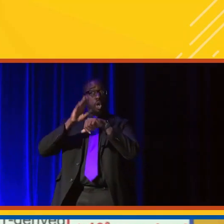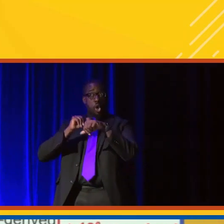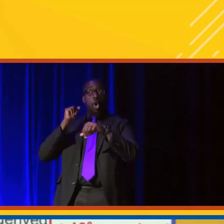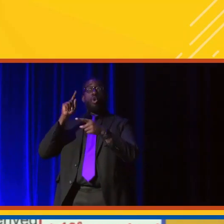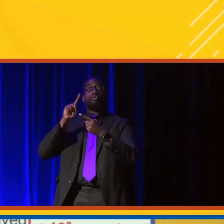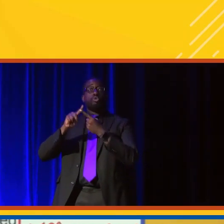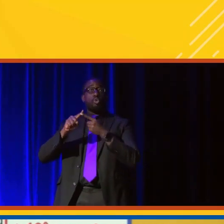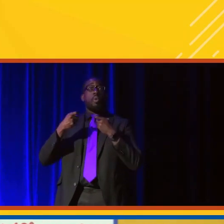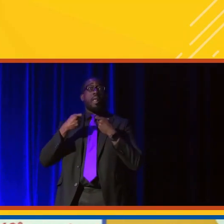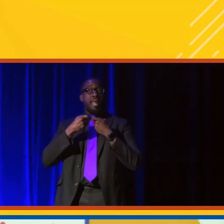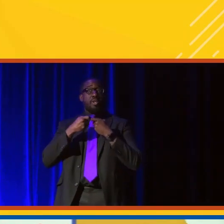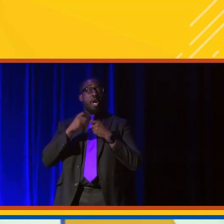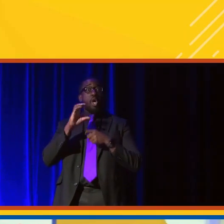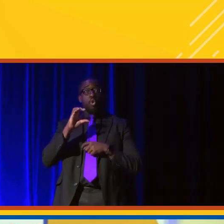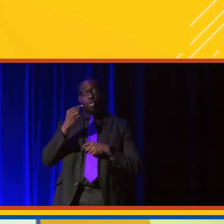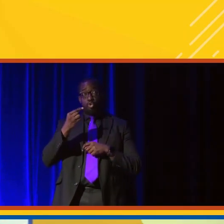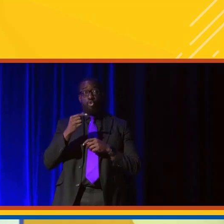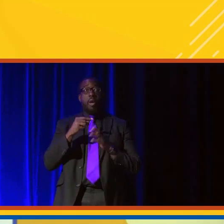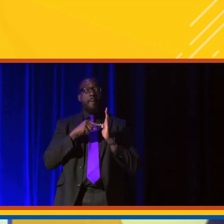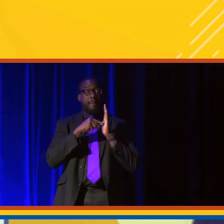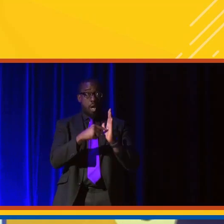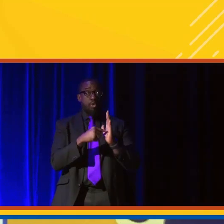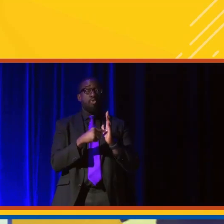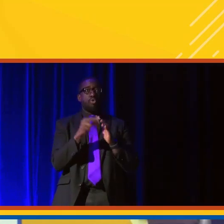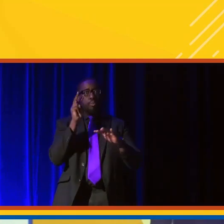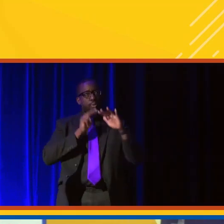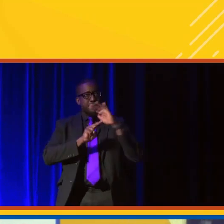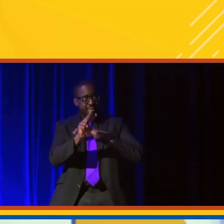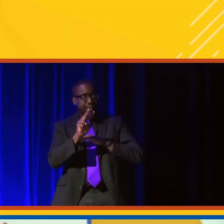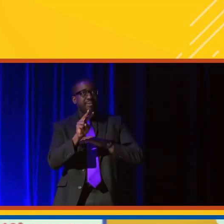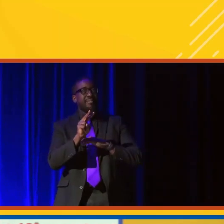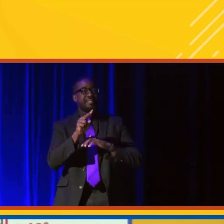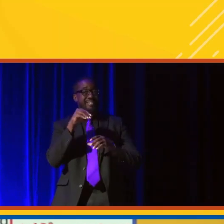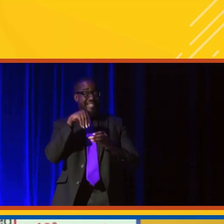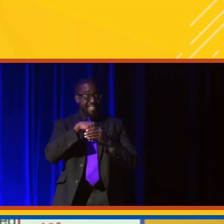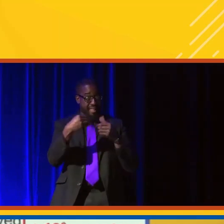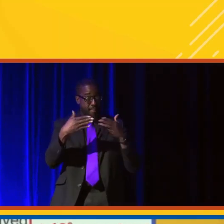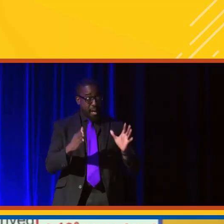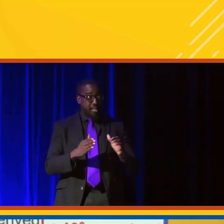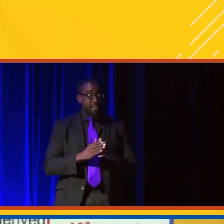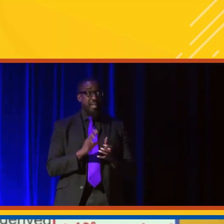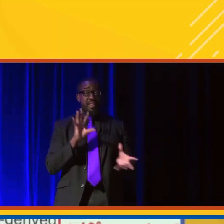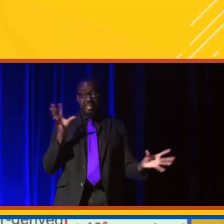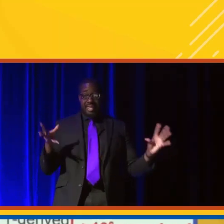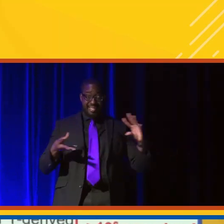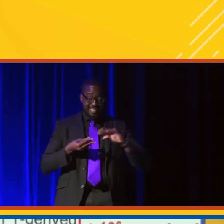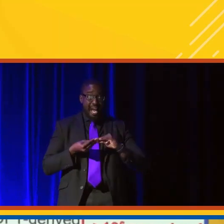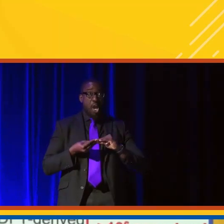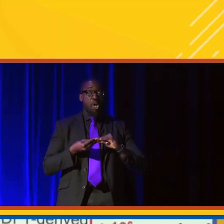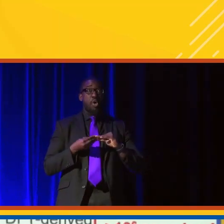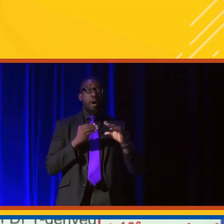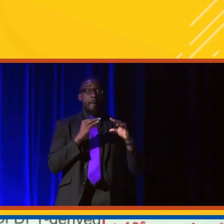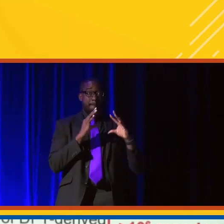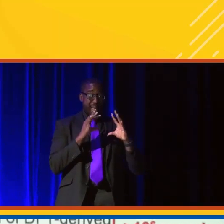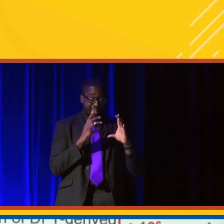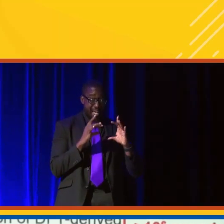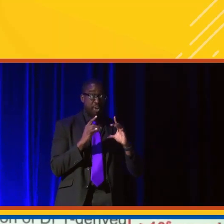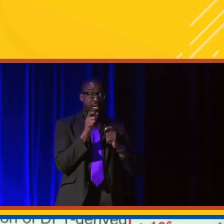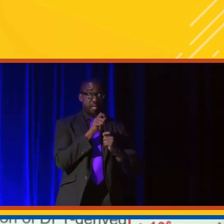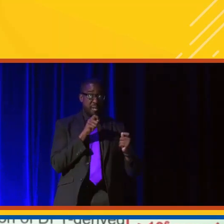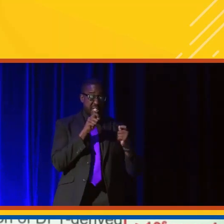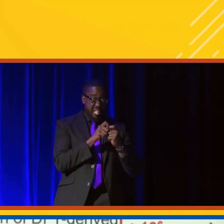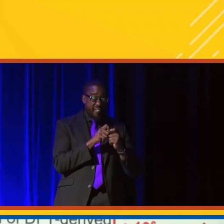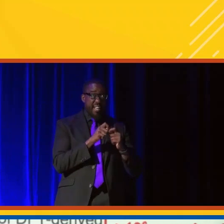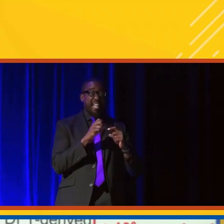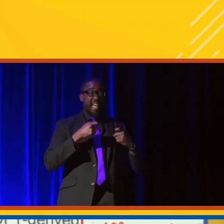coarse-grained model to predict the electronic structure within that box. And the entire molecularly specific electronic structure of this